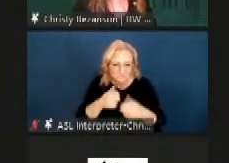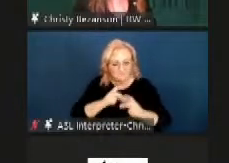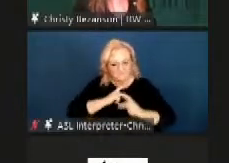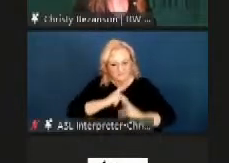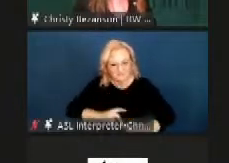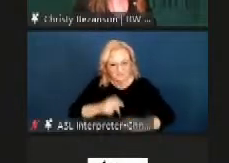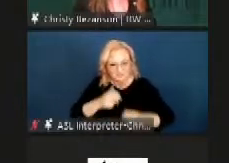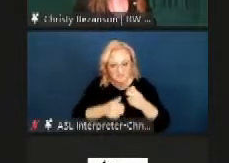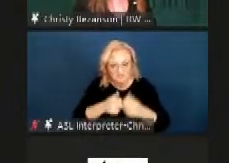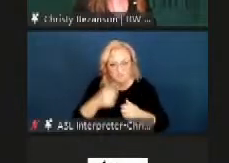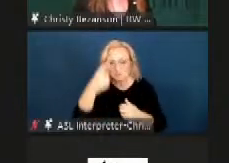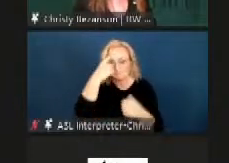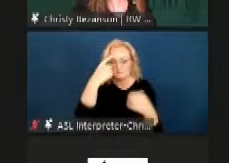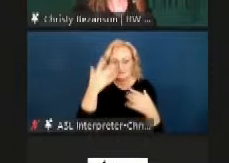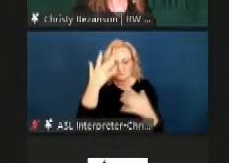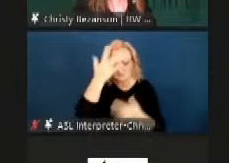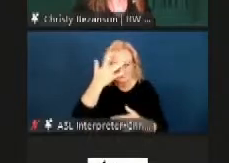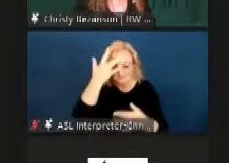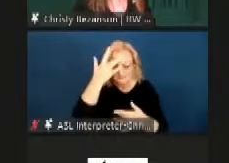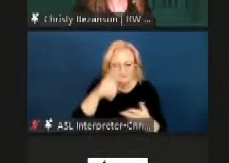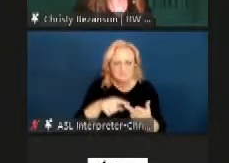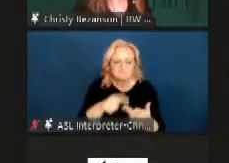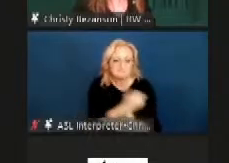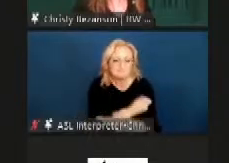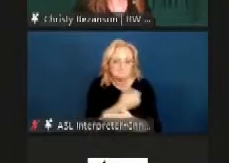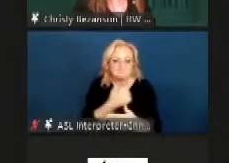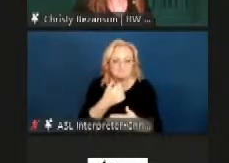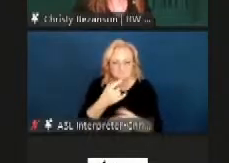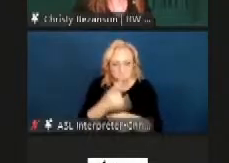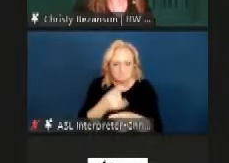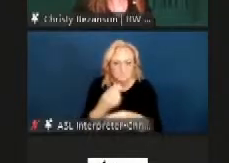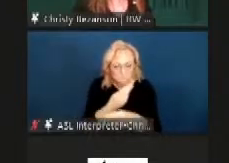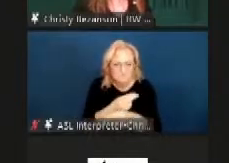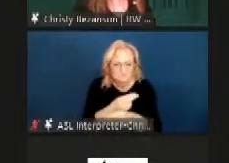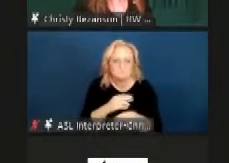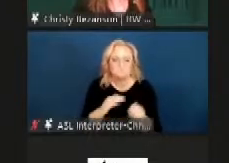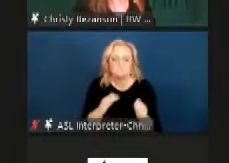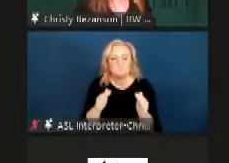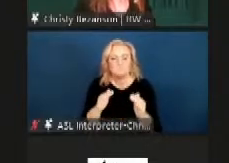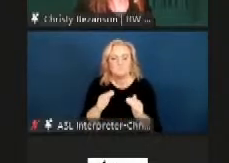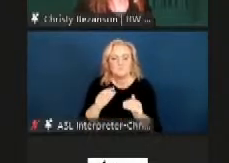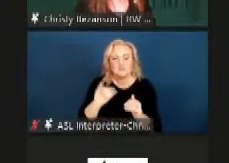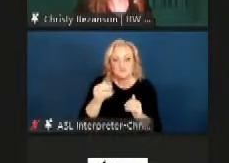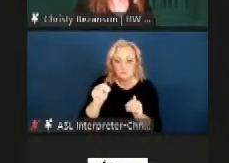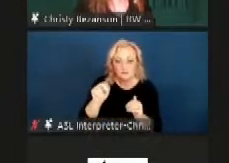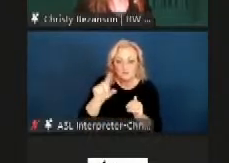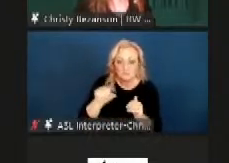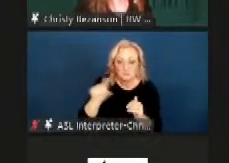and persistent mental illness, or substance use. In January of 2020, there were at least